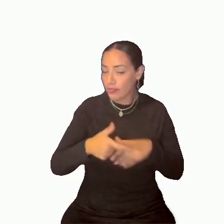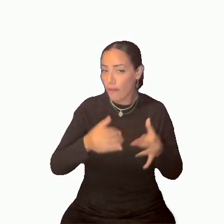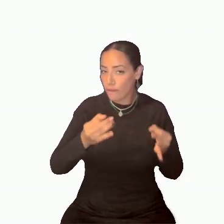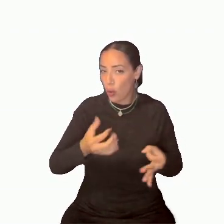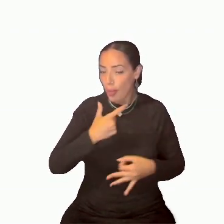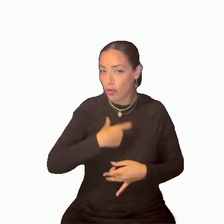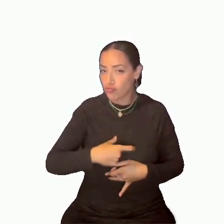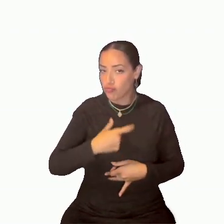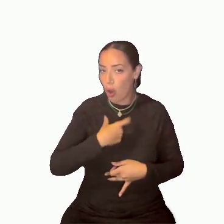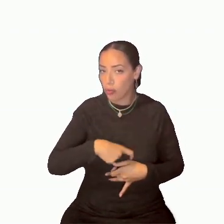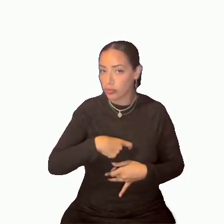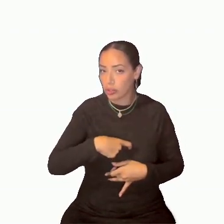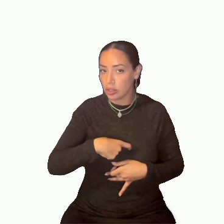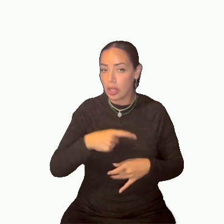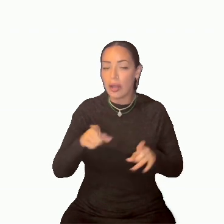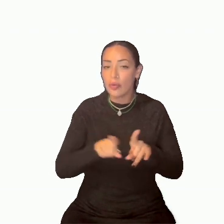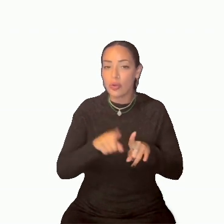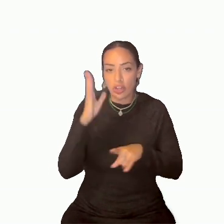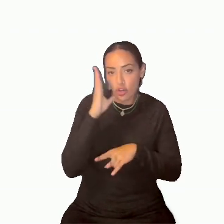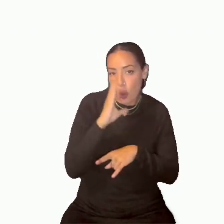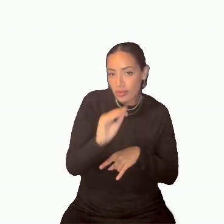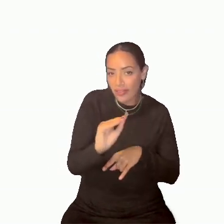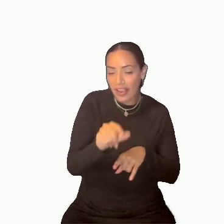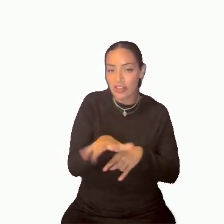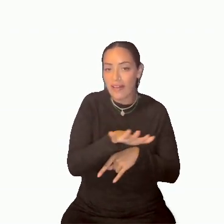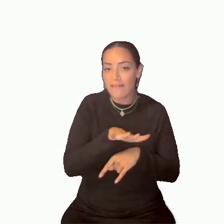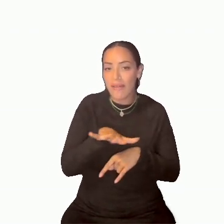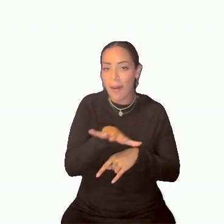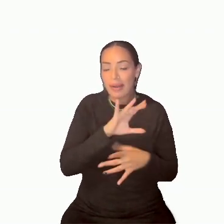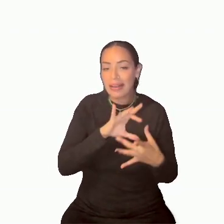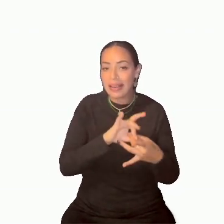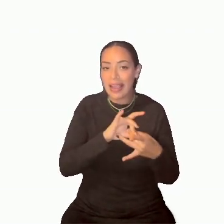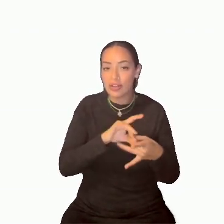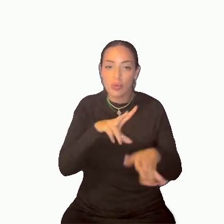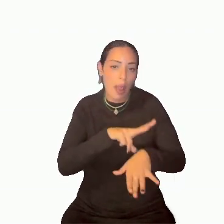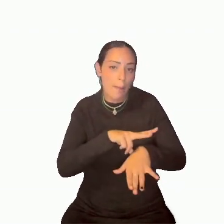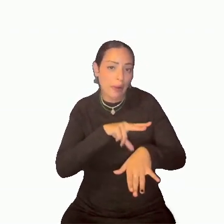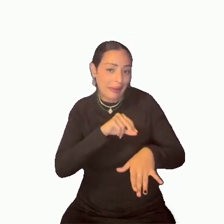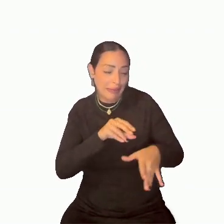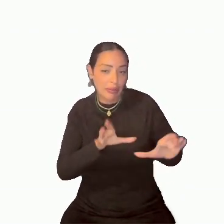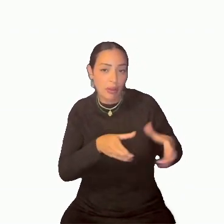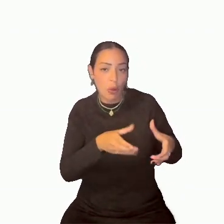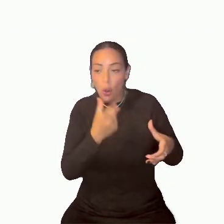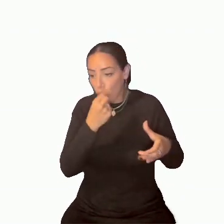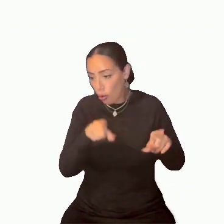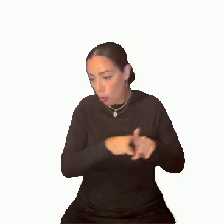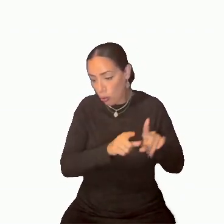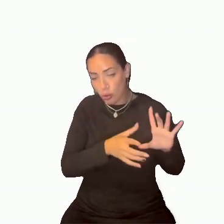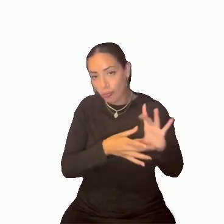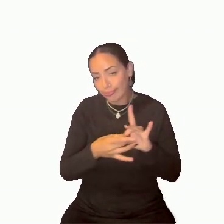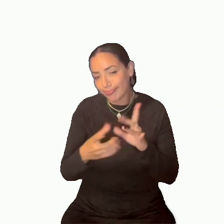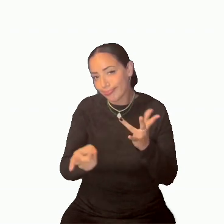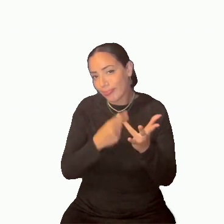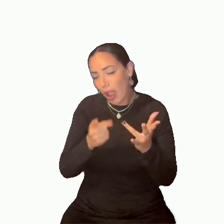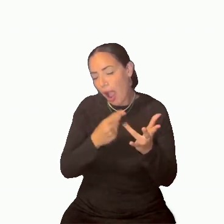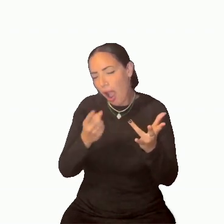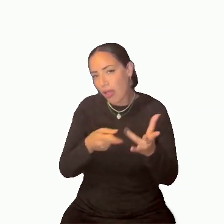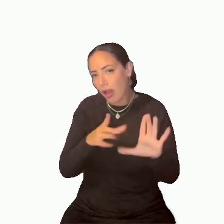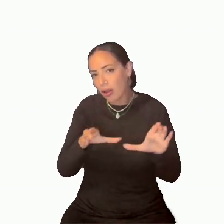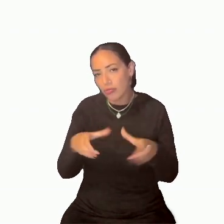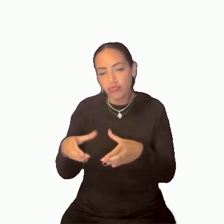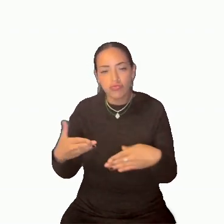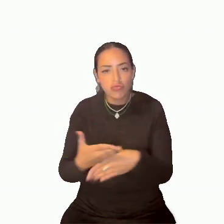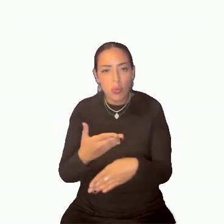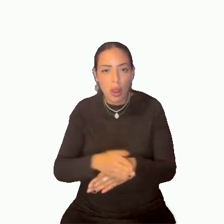as that of notification and family liaison within police forces, it can also be of relevance to other organisations, including the armed